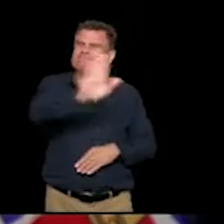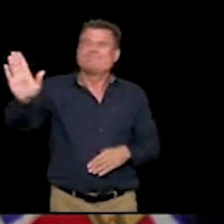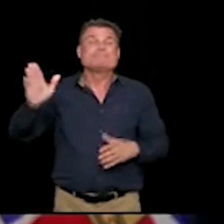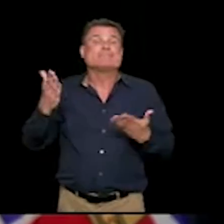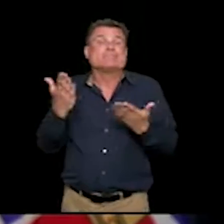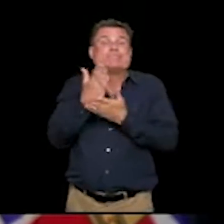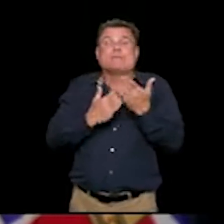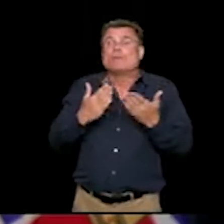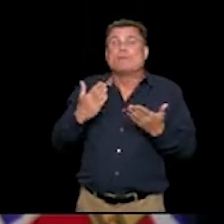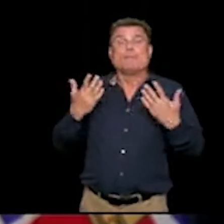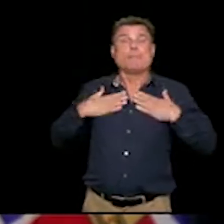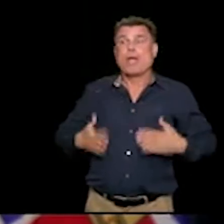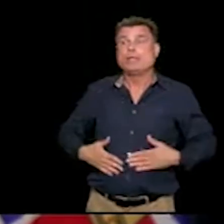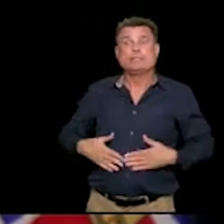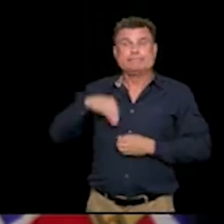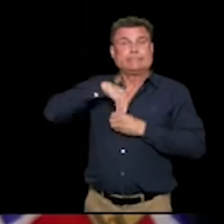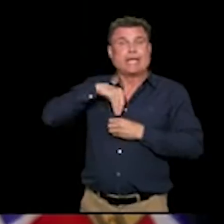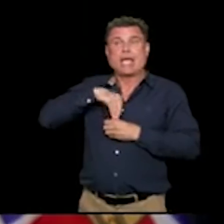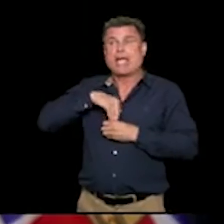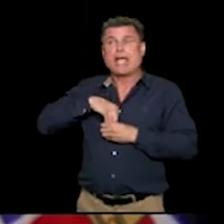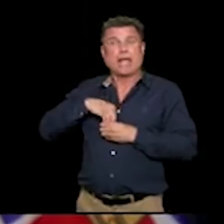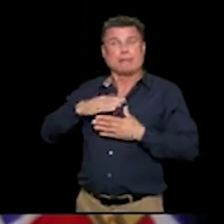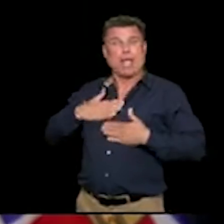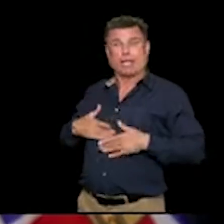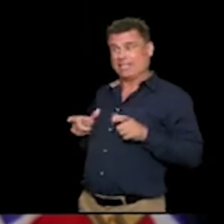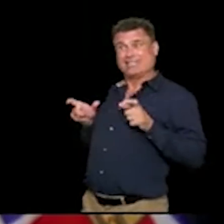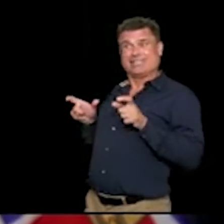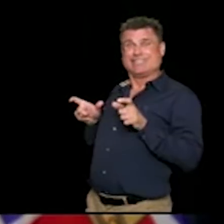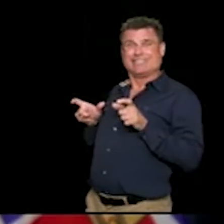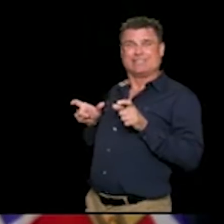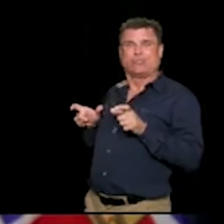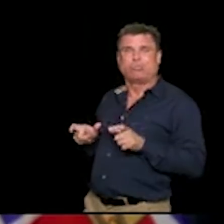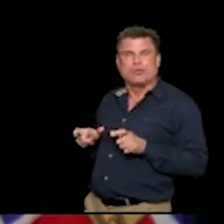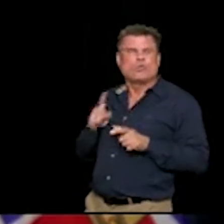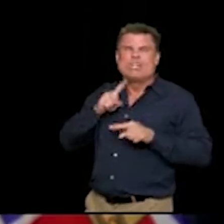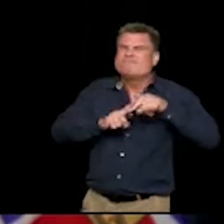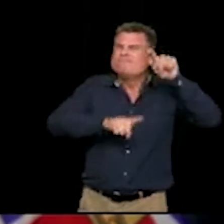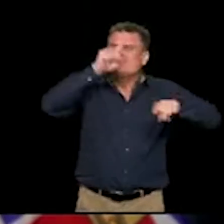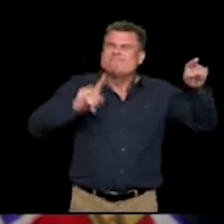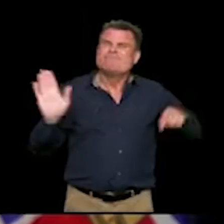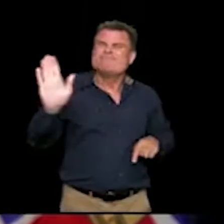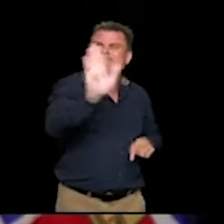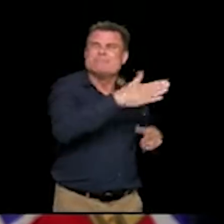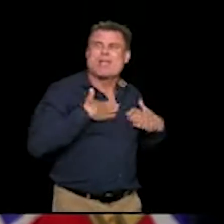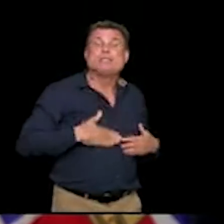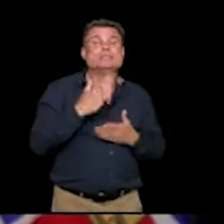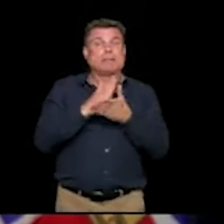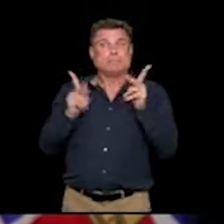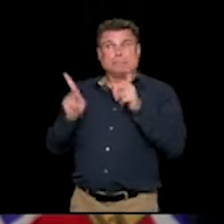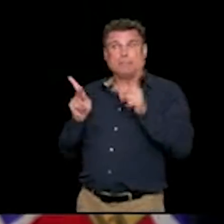own immune system reacts and our genetic makeup. Some people have very severe illness, and some people have